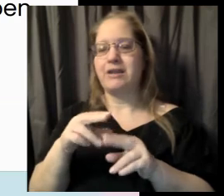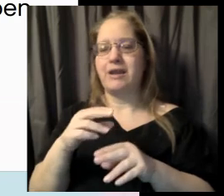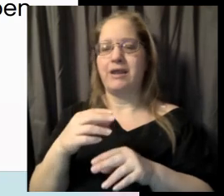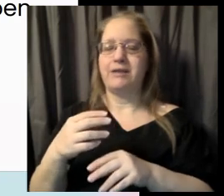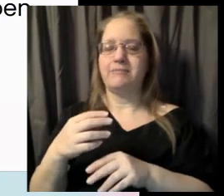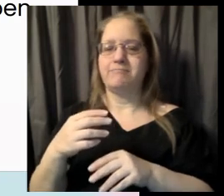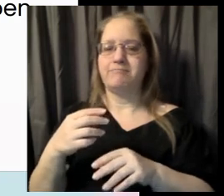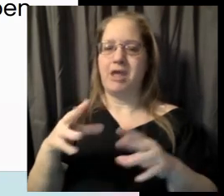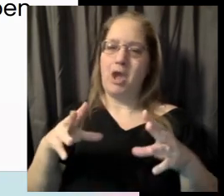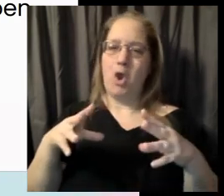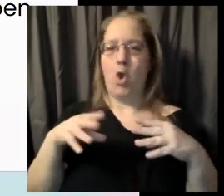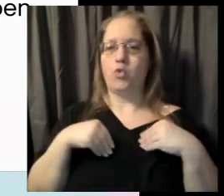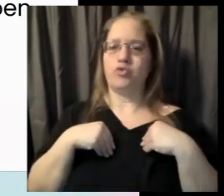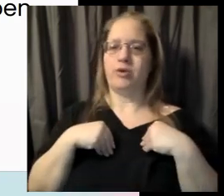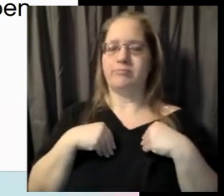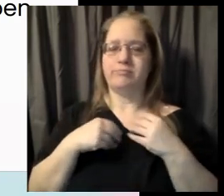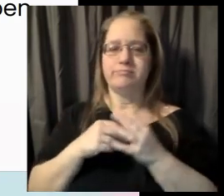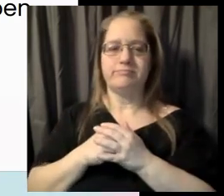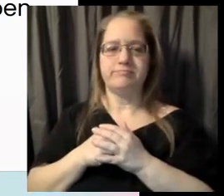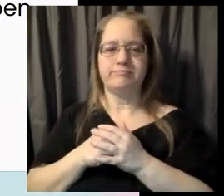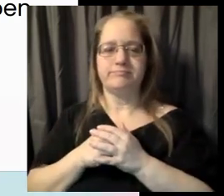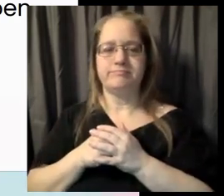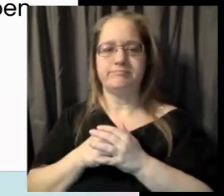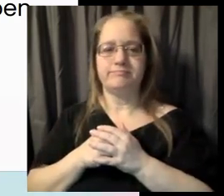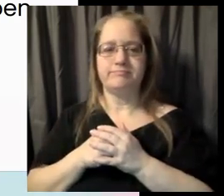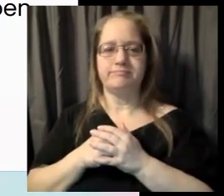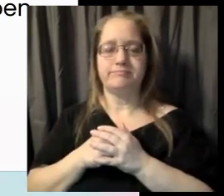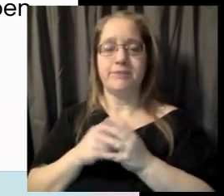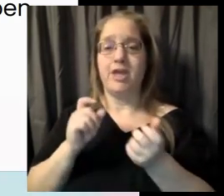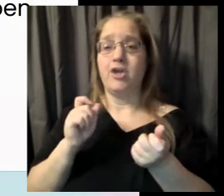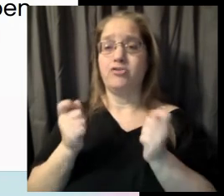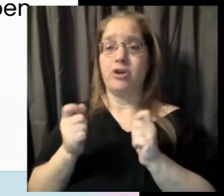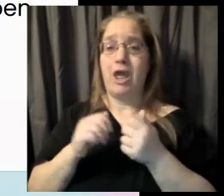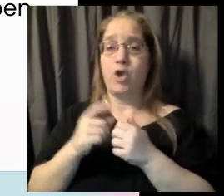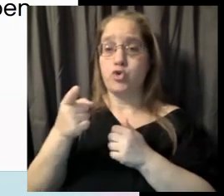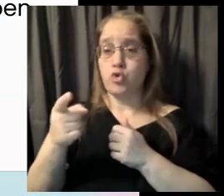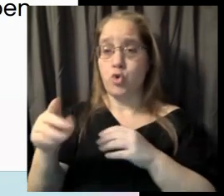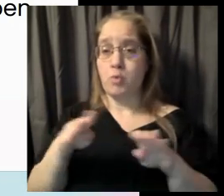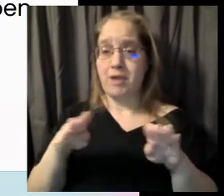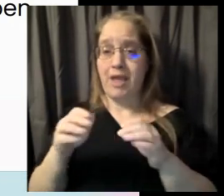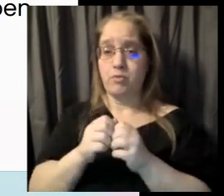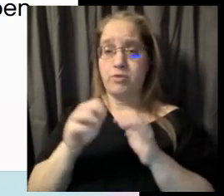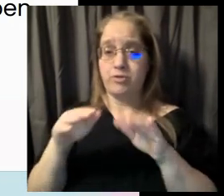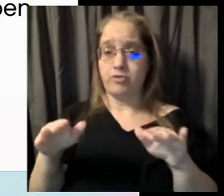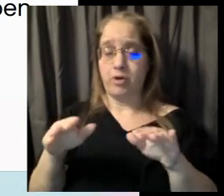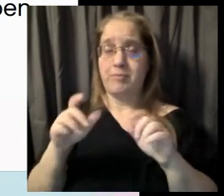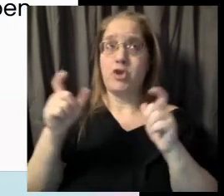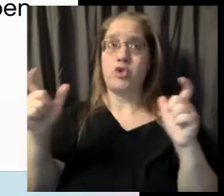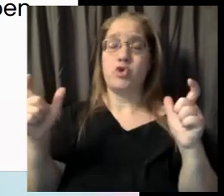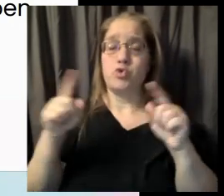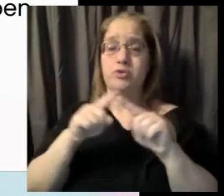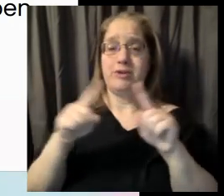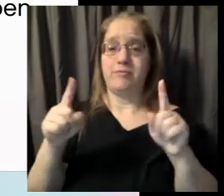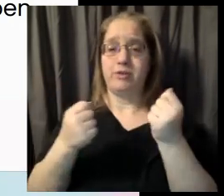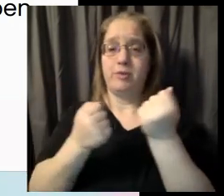And then lastly, changing the way you interact with your child can make a huge difference in supporting their executive function